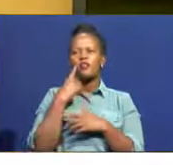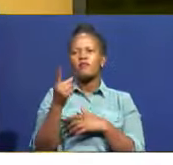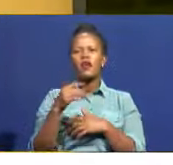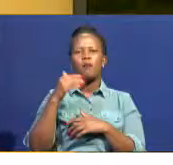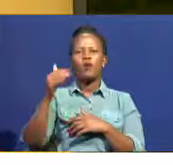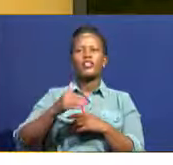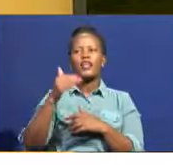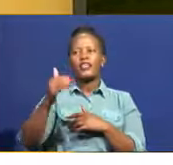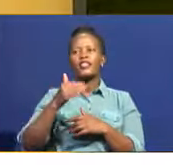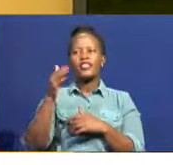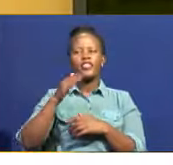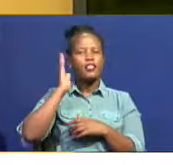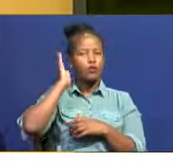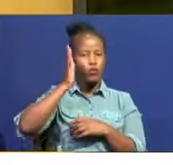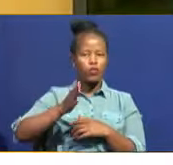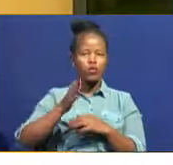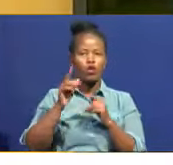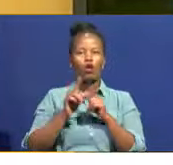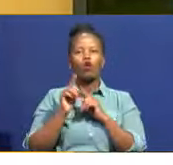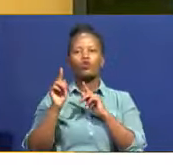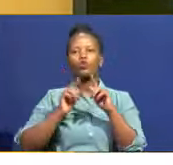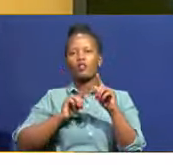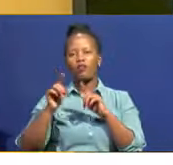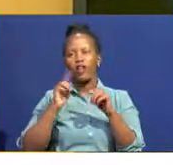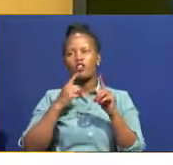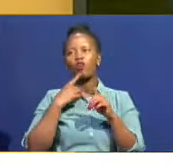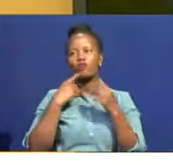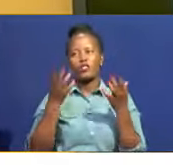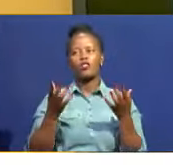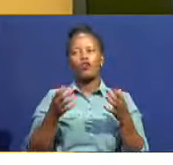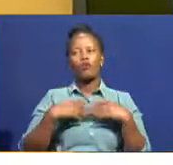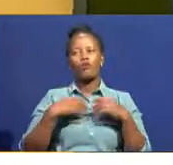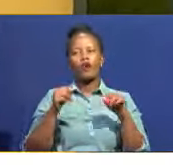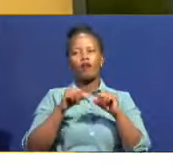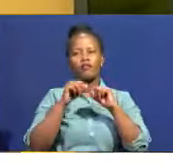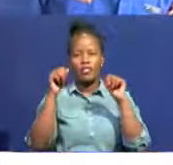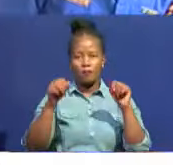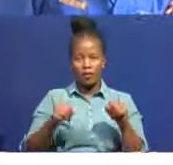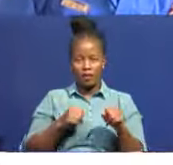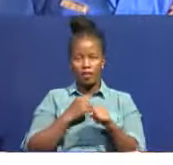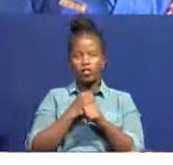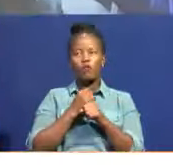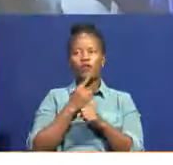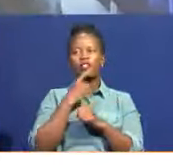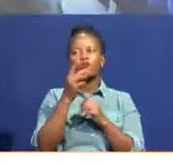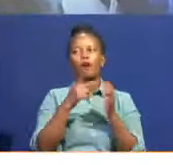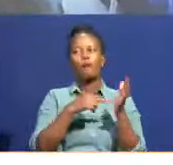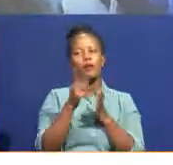itapatikana, na venye Safaricom imesema watakuwa na hiyo system, ya kumake sure payments inakuwa easier.